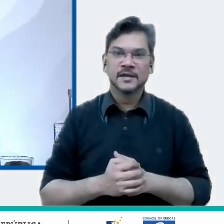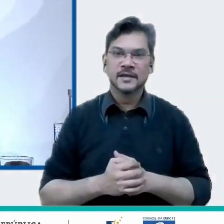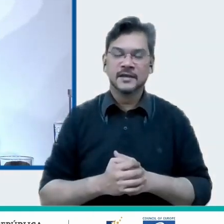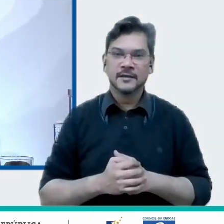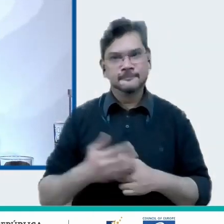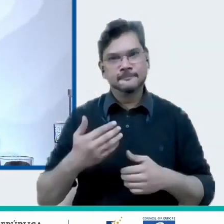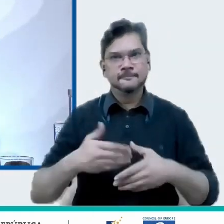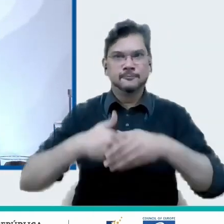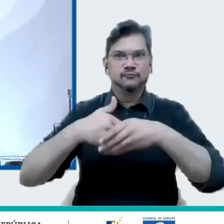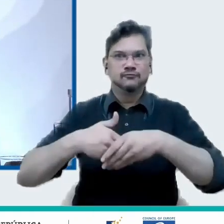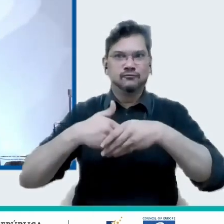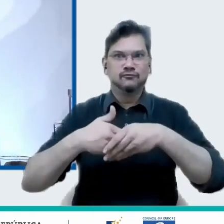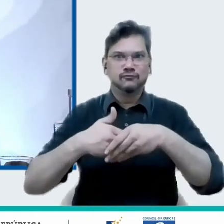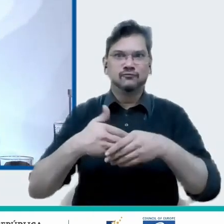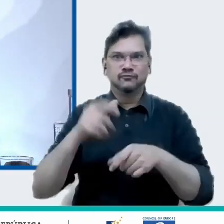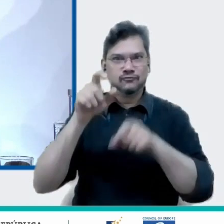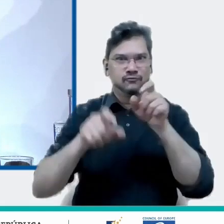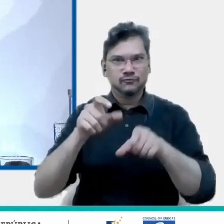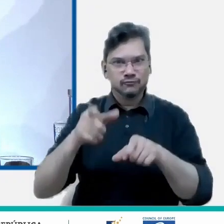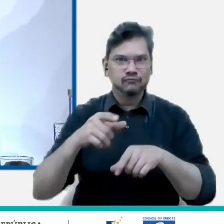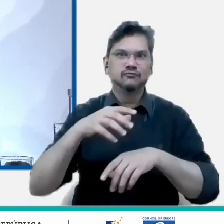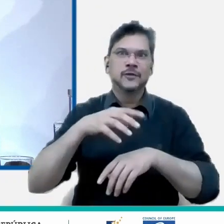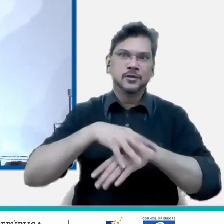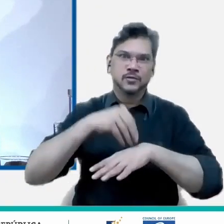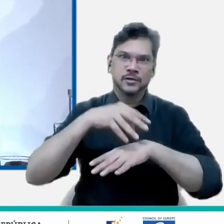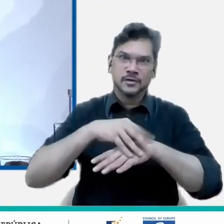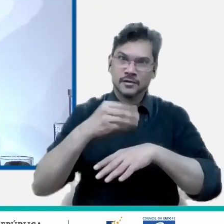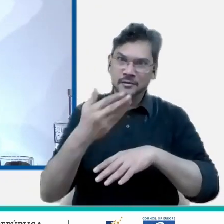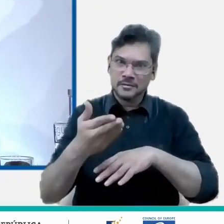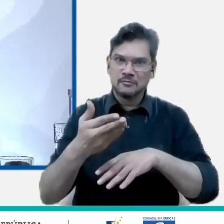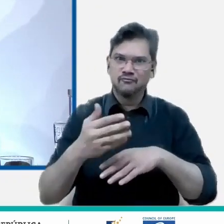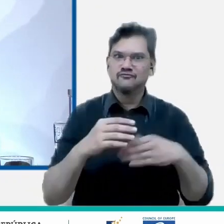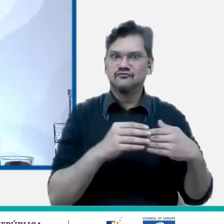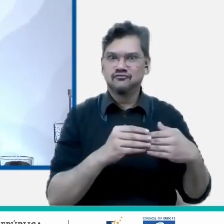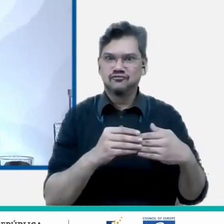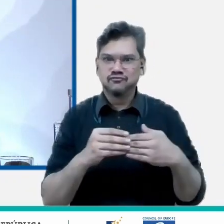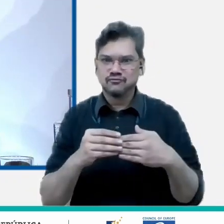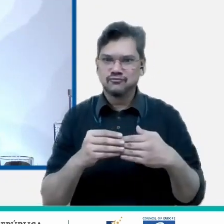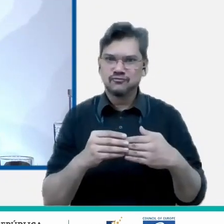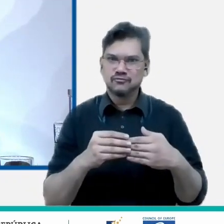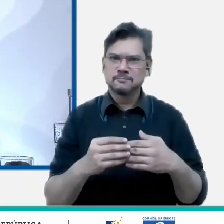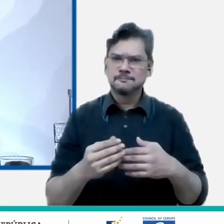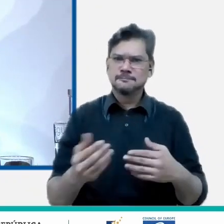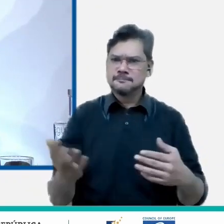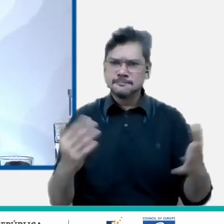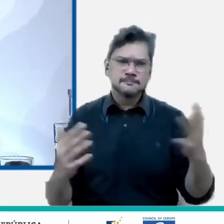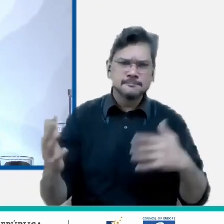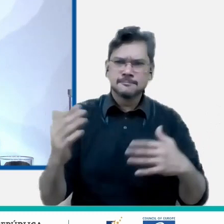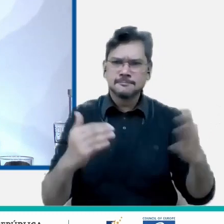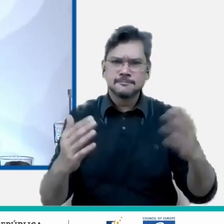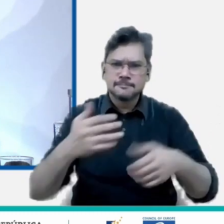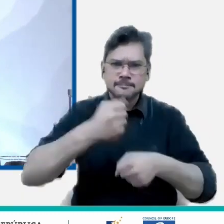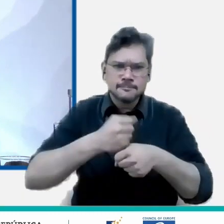congratulate you and Sweden, Armenia and Sweden, for leading this process and getting to this point when the